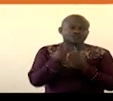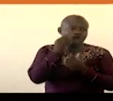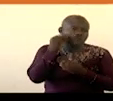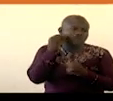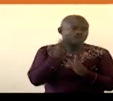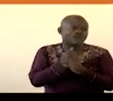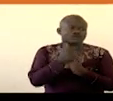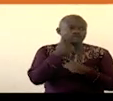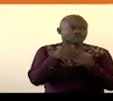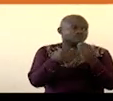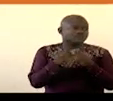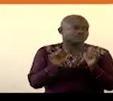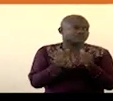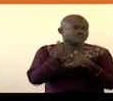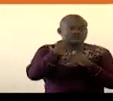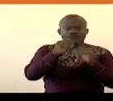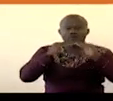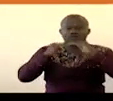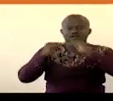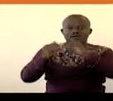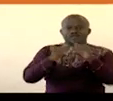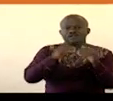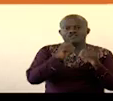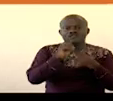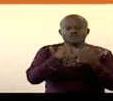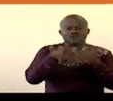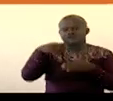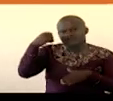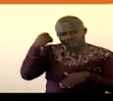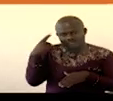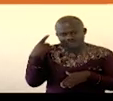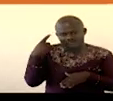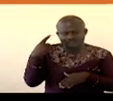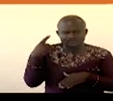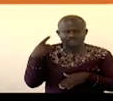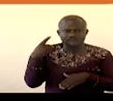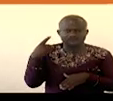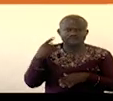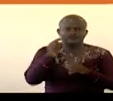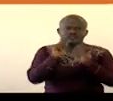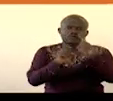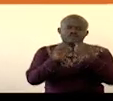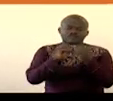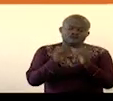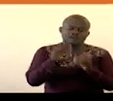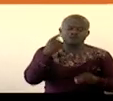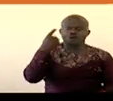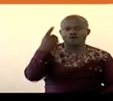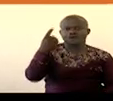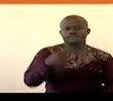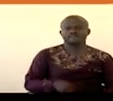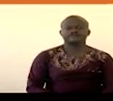to test your level of understanding. Question number 1.